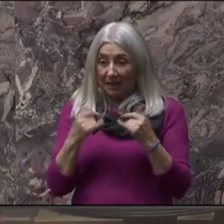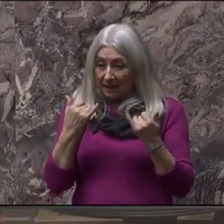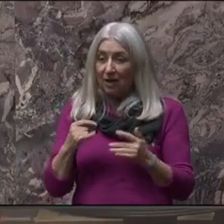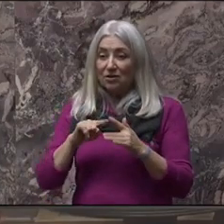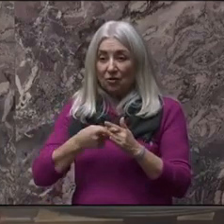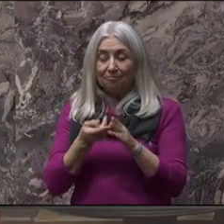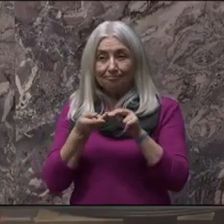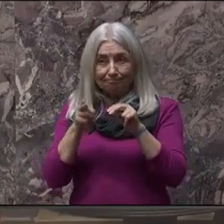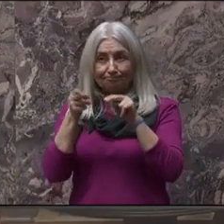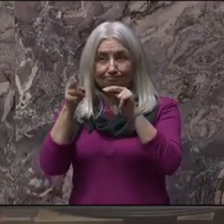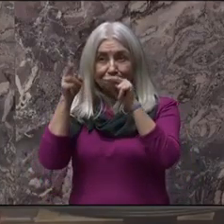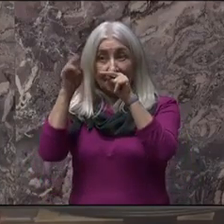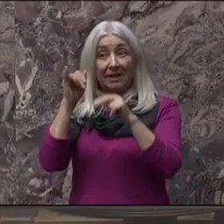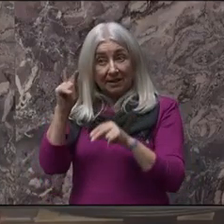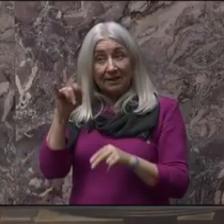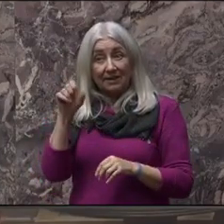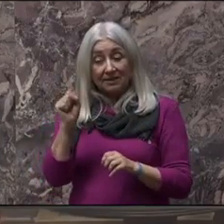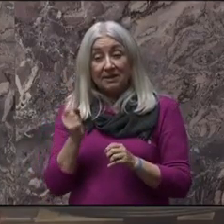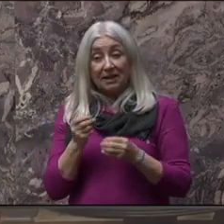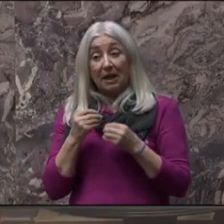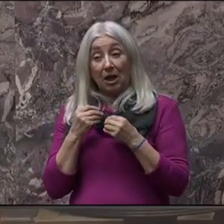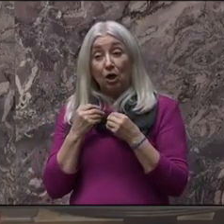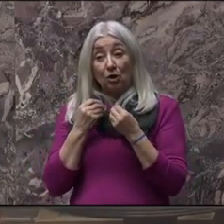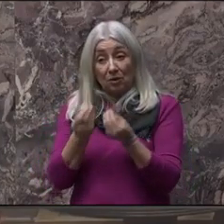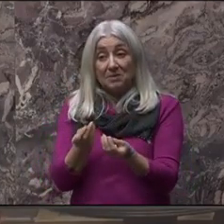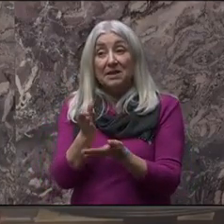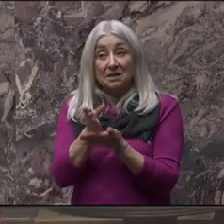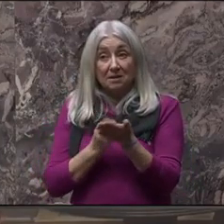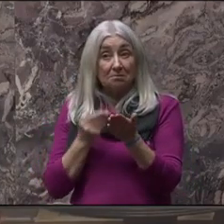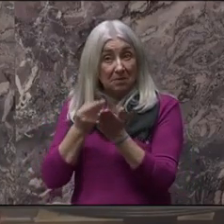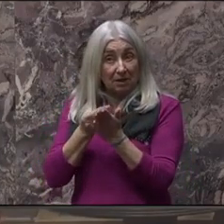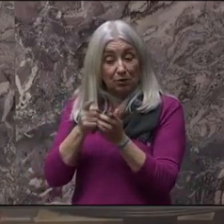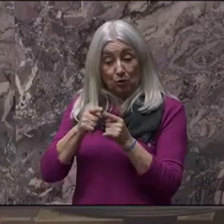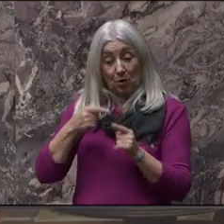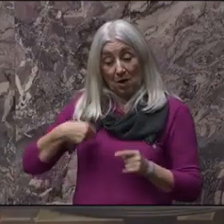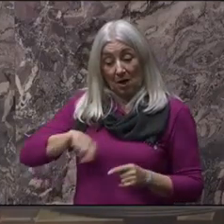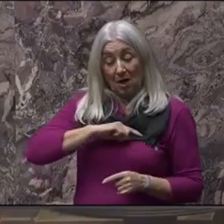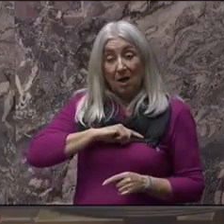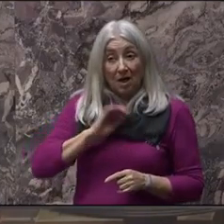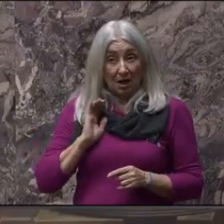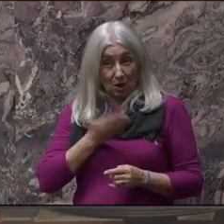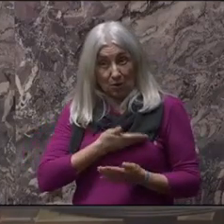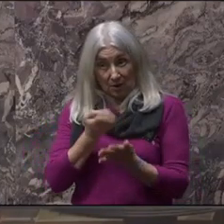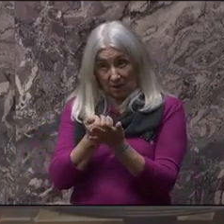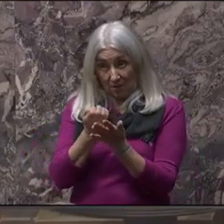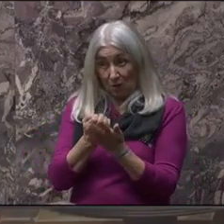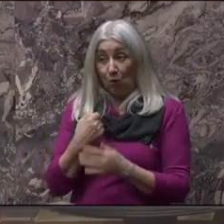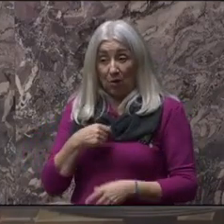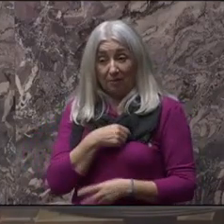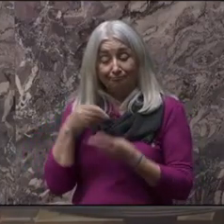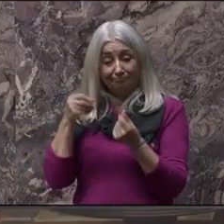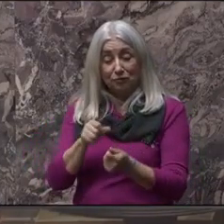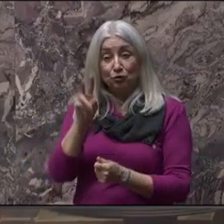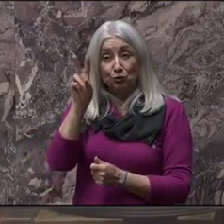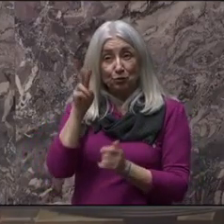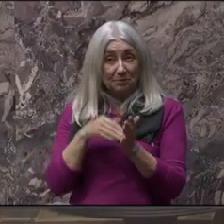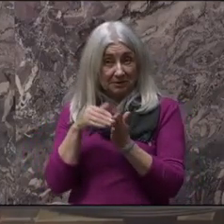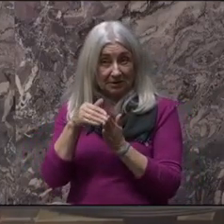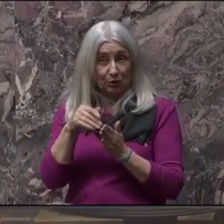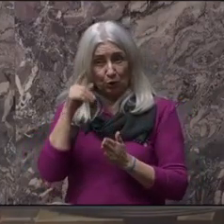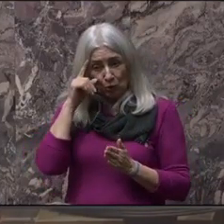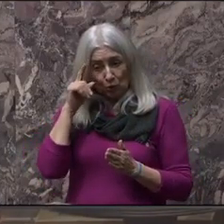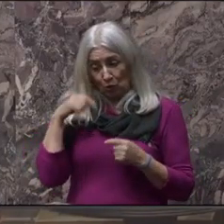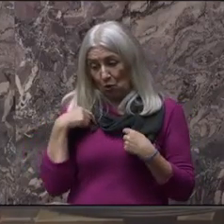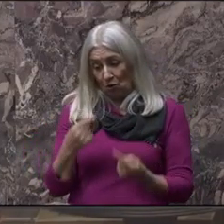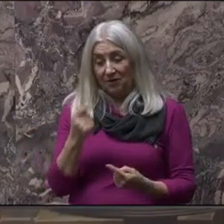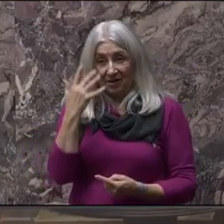$9.7 billion to our economy, in part because $2 billion was invested in exploration projects in our province over